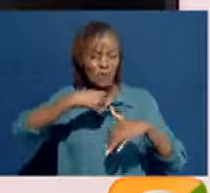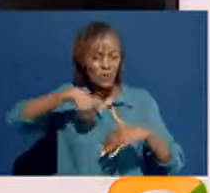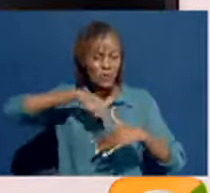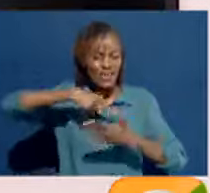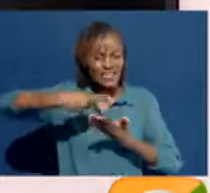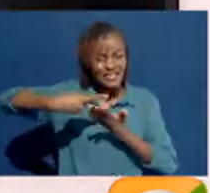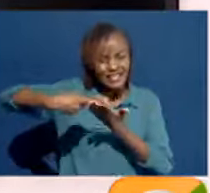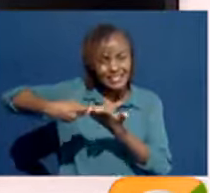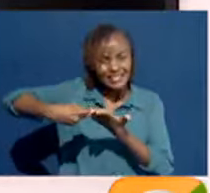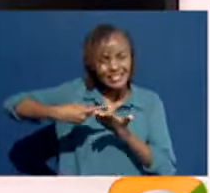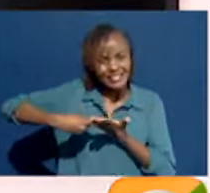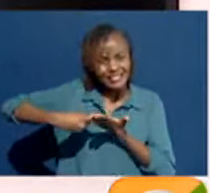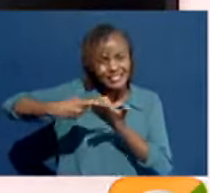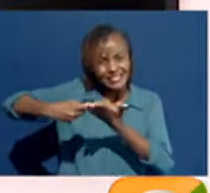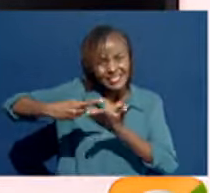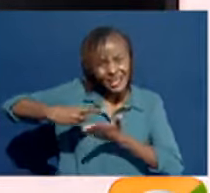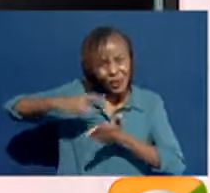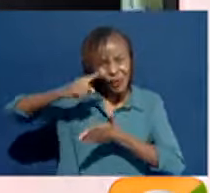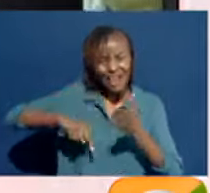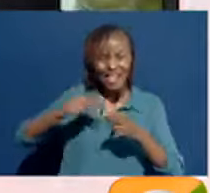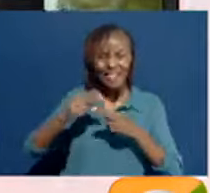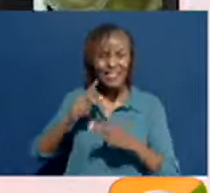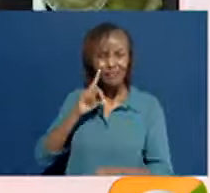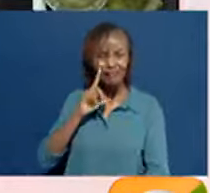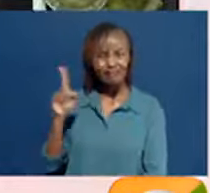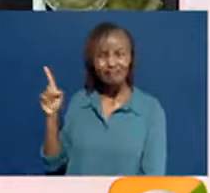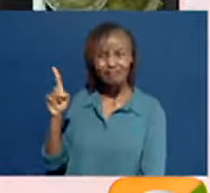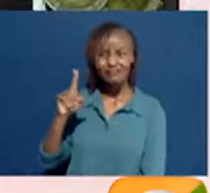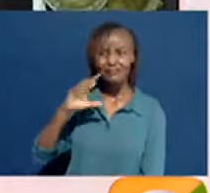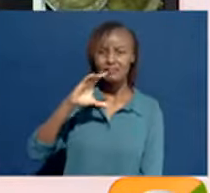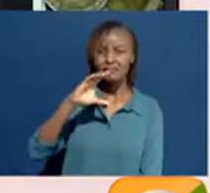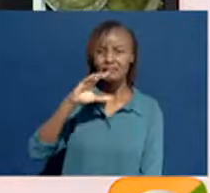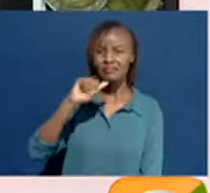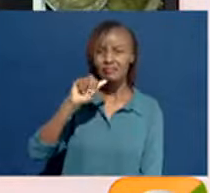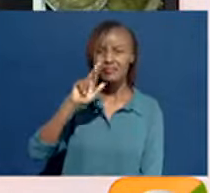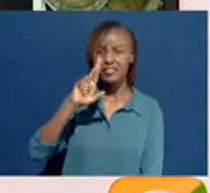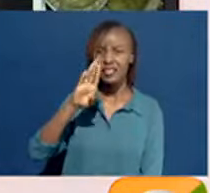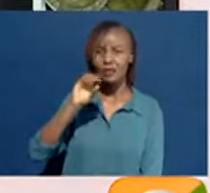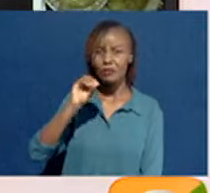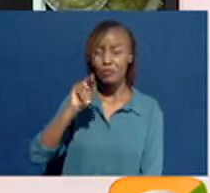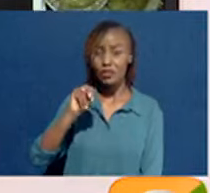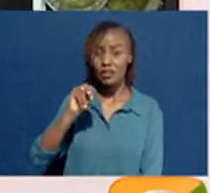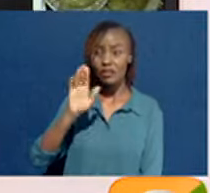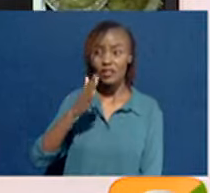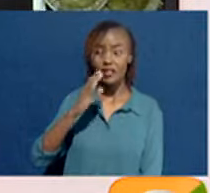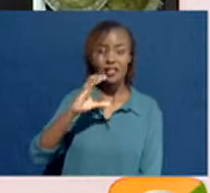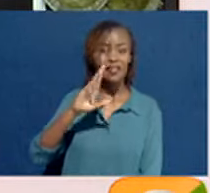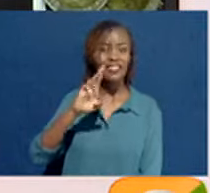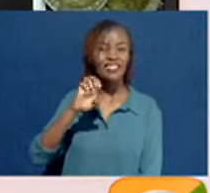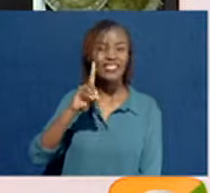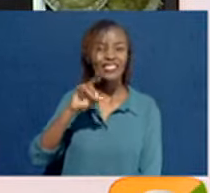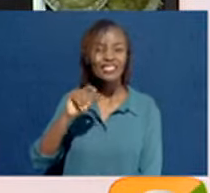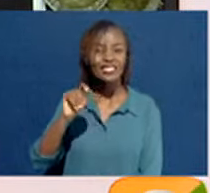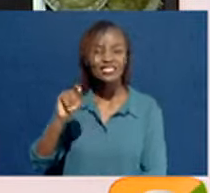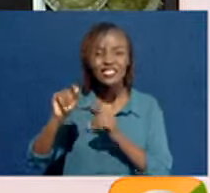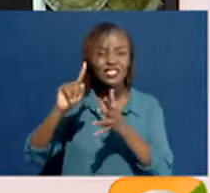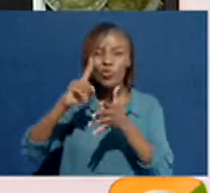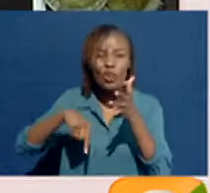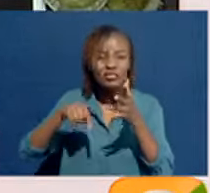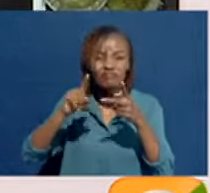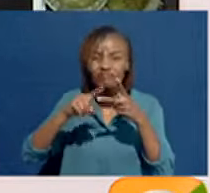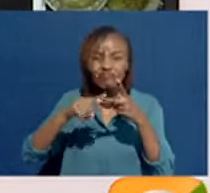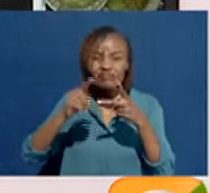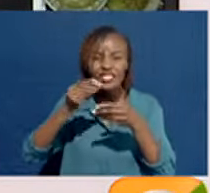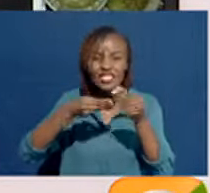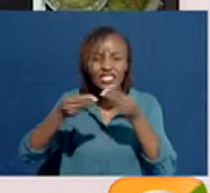about carbon credits and their sale. What are they? Who has them? How and where are